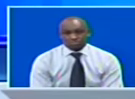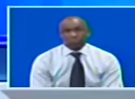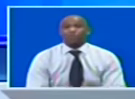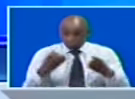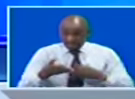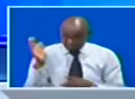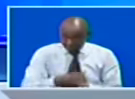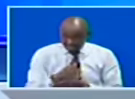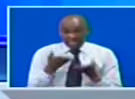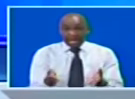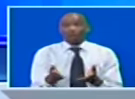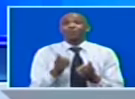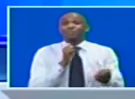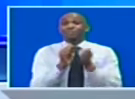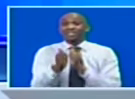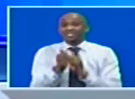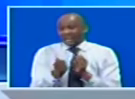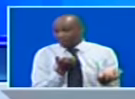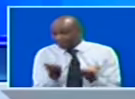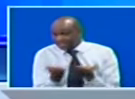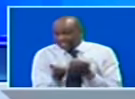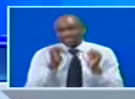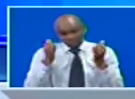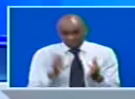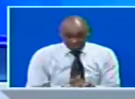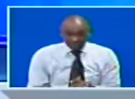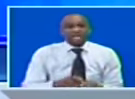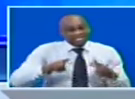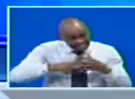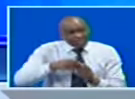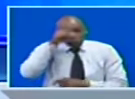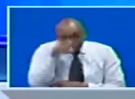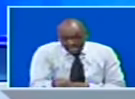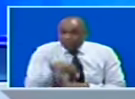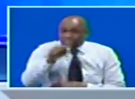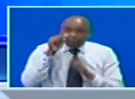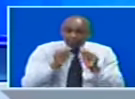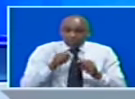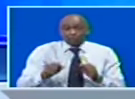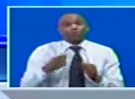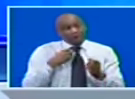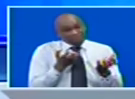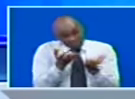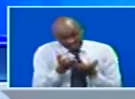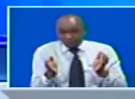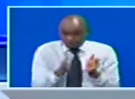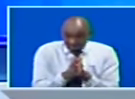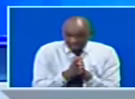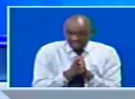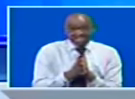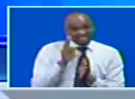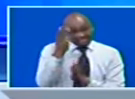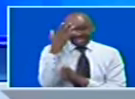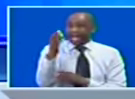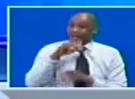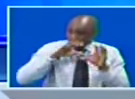Welcome back. Let's take a look at what's happening in the world of business. Beginning today, you will be able to trade in the M Akiba bond on the secondary market after